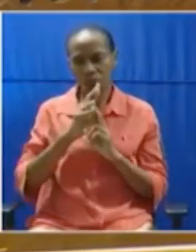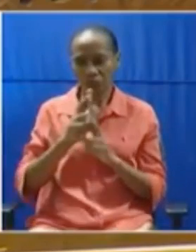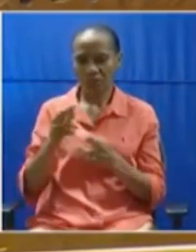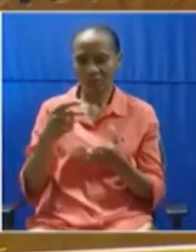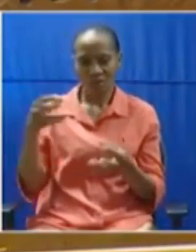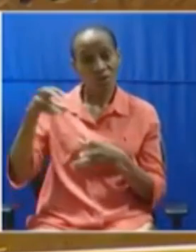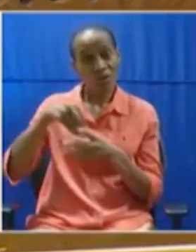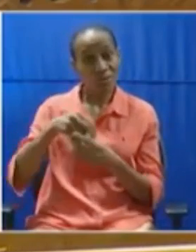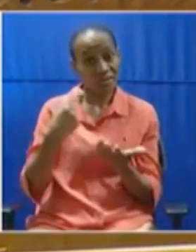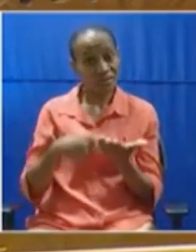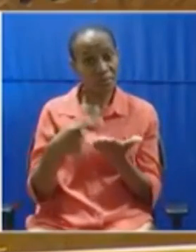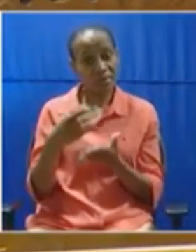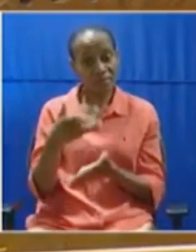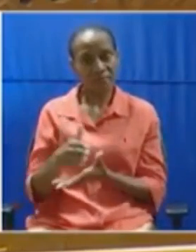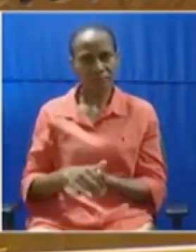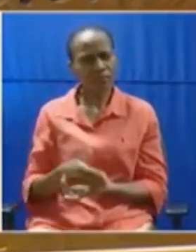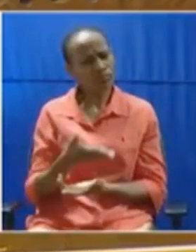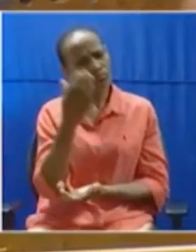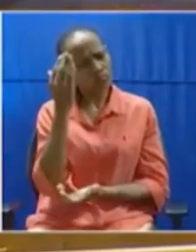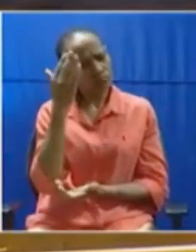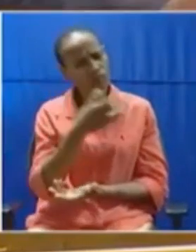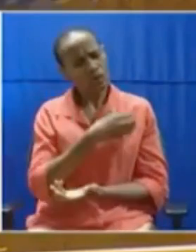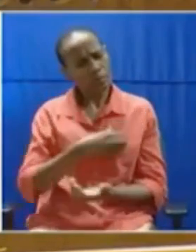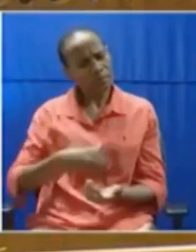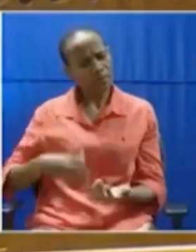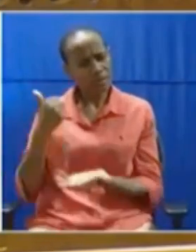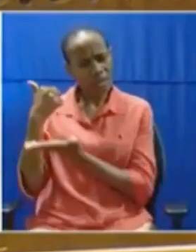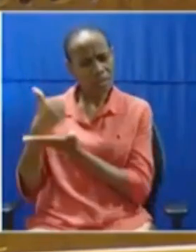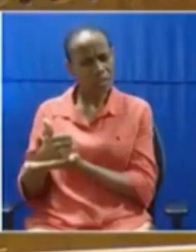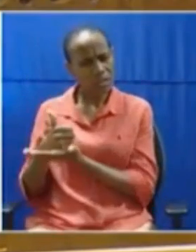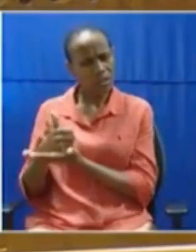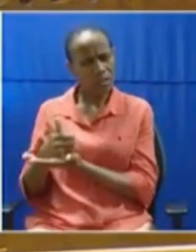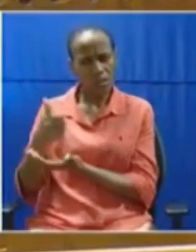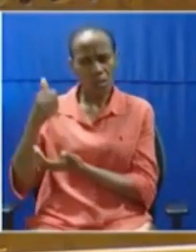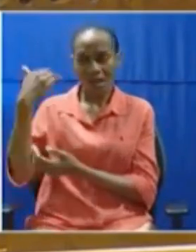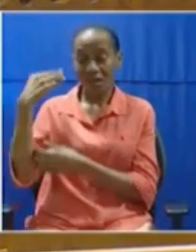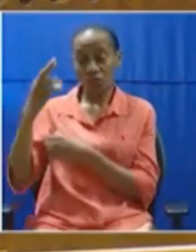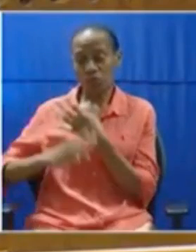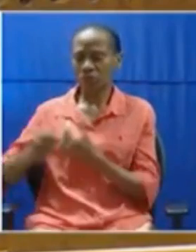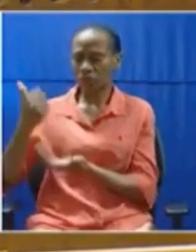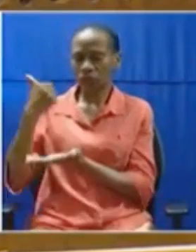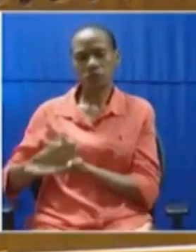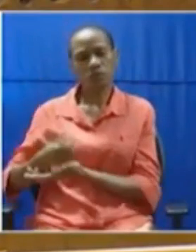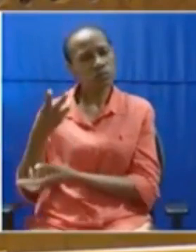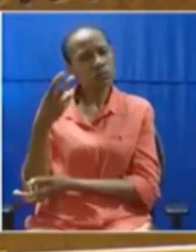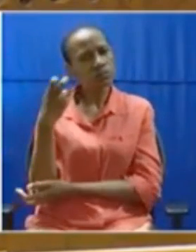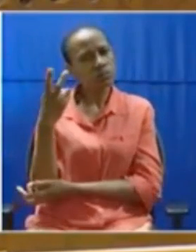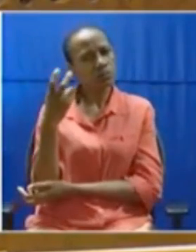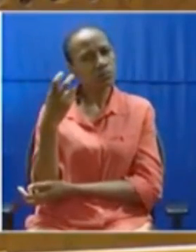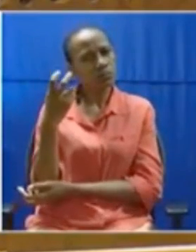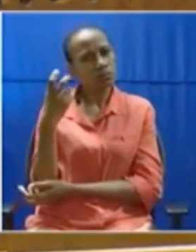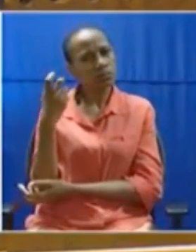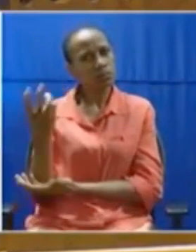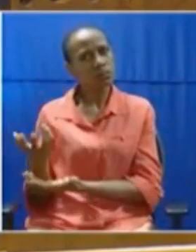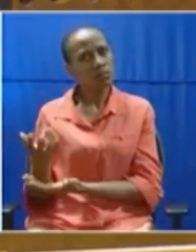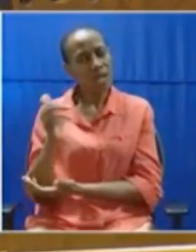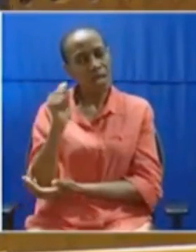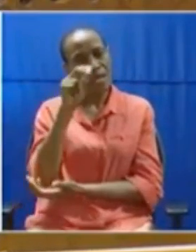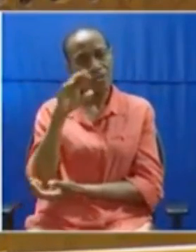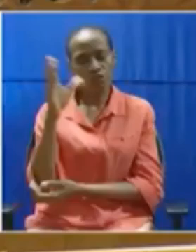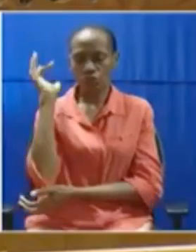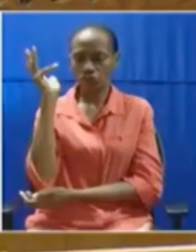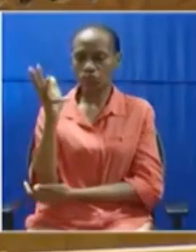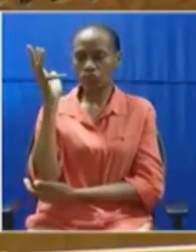debate. You know, Mr. President, I sat here in that seat last week and I listened to some ANC